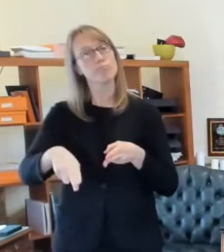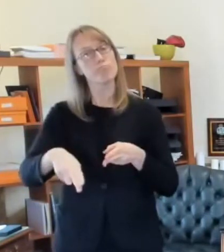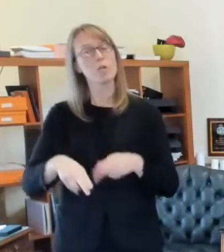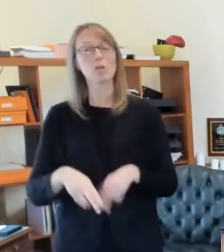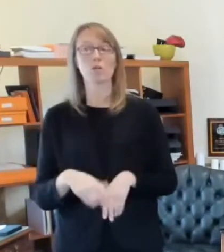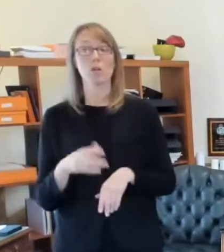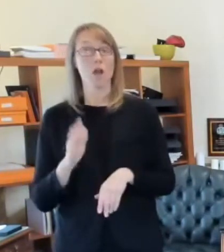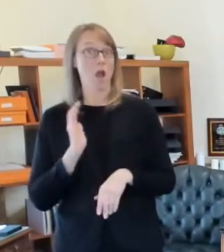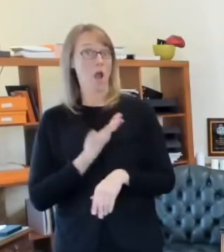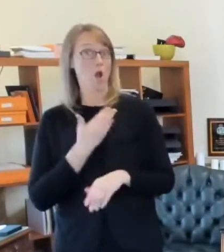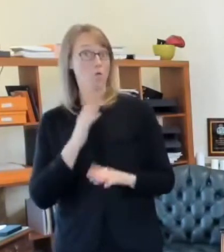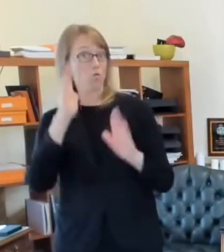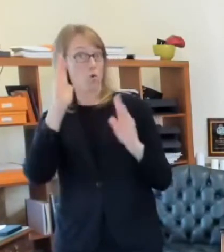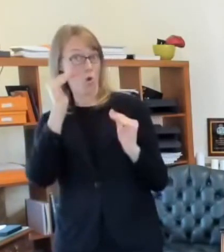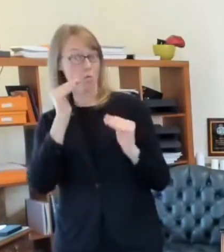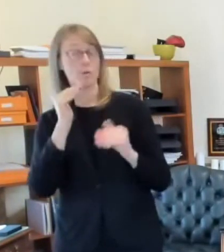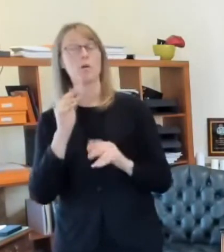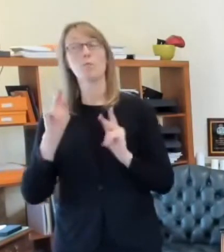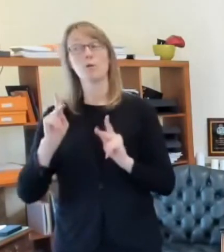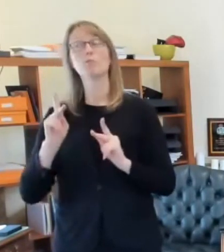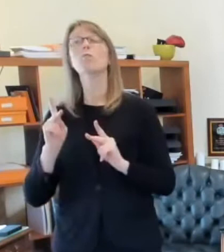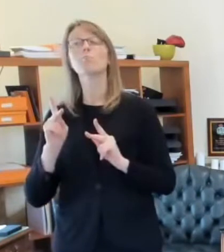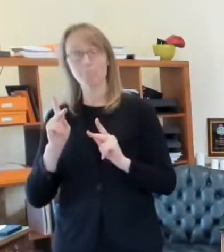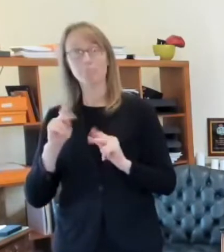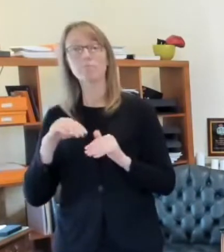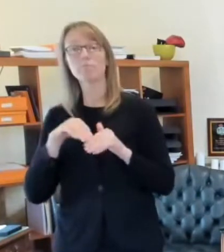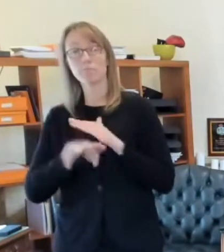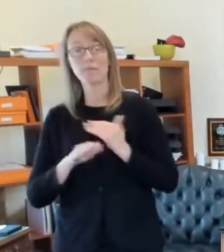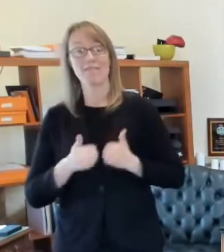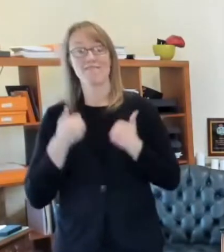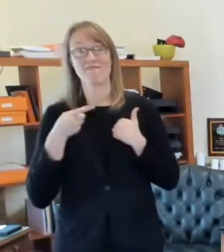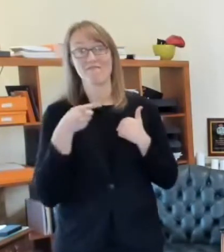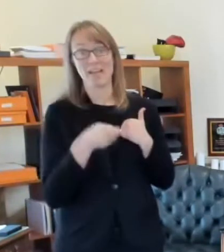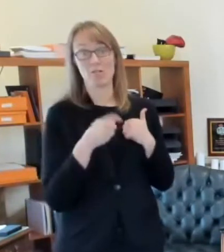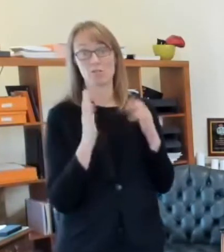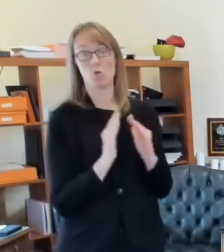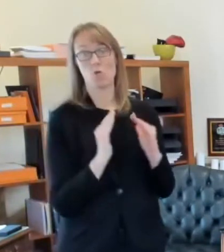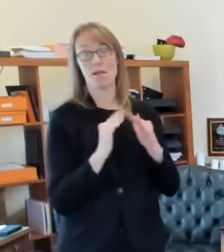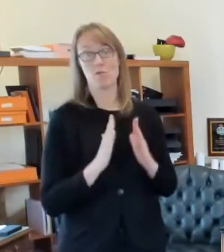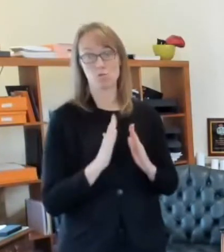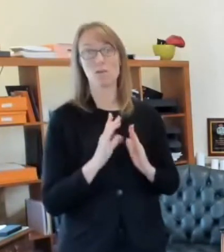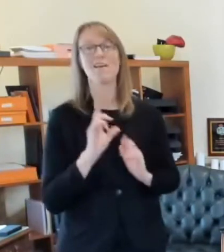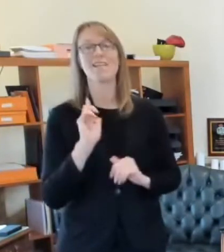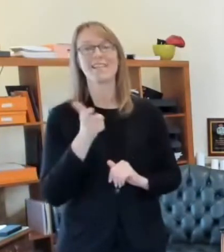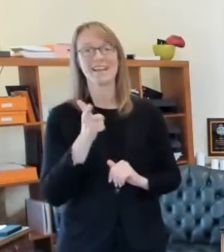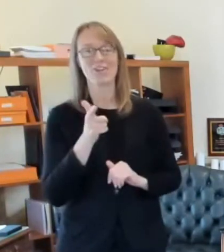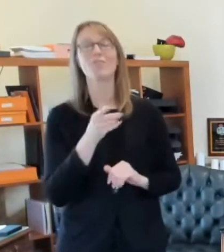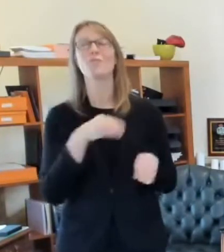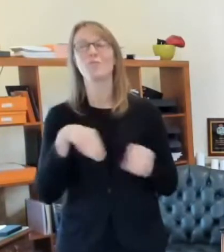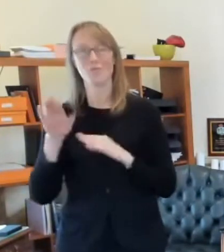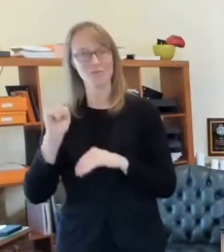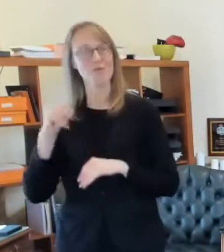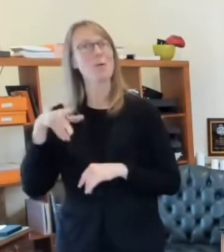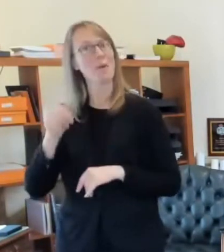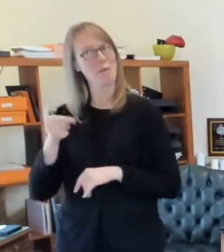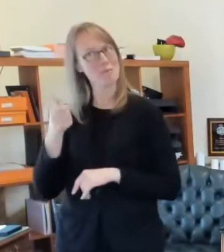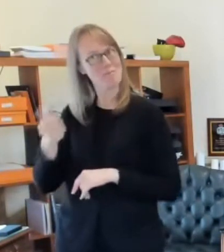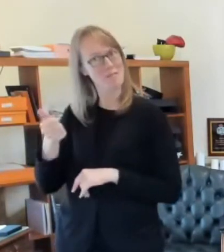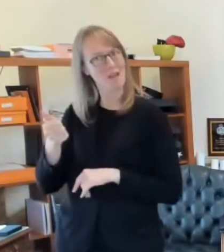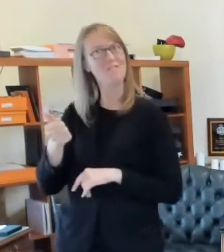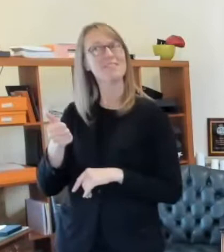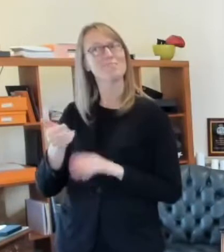into the tiny houses that would then ultimately be able to be placed in an apartment and get back on their feet.